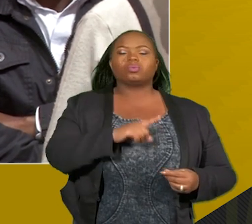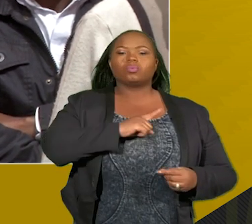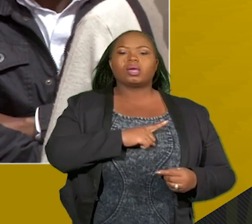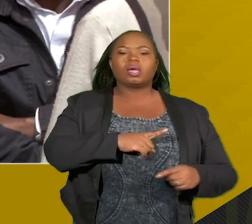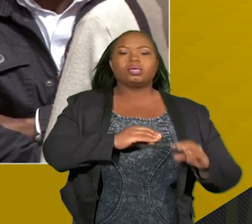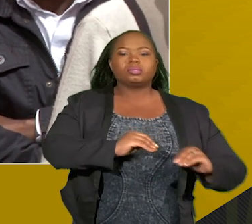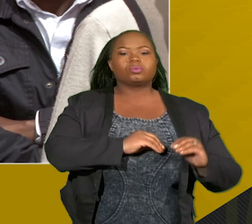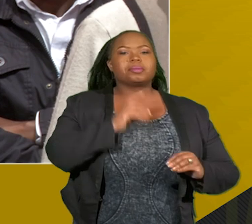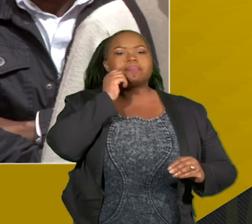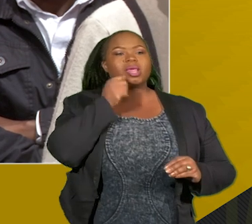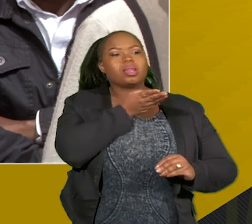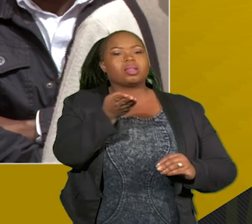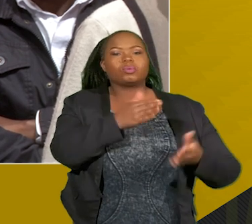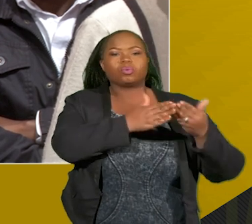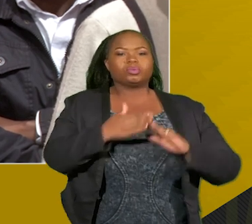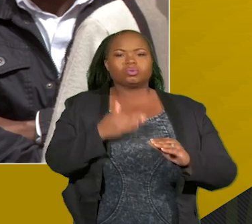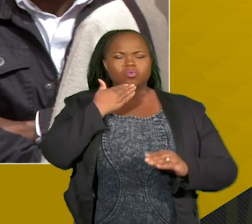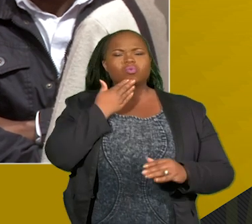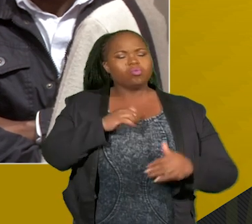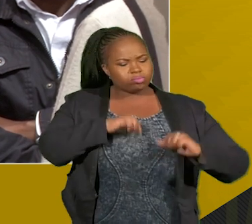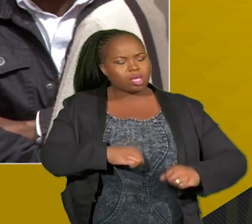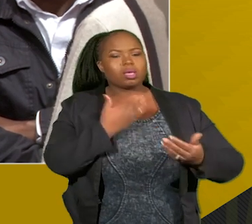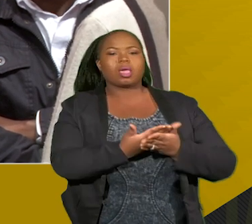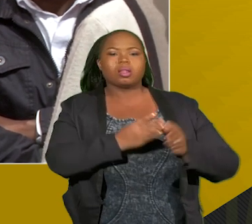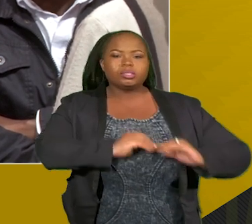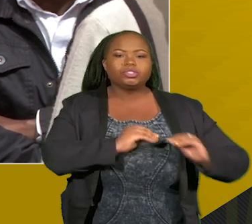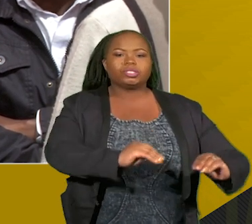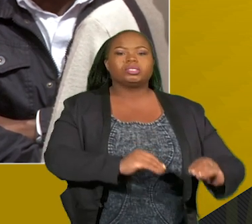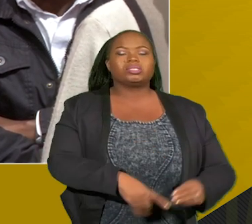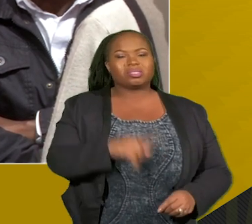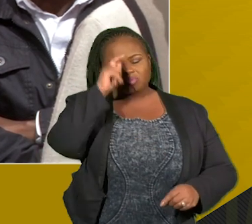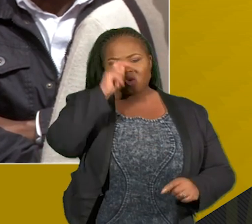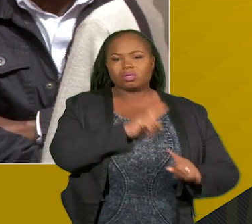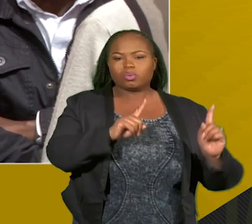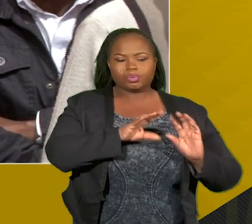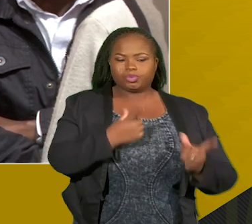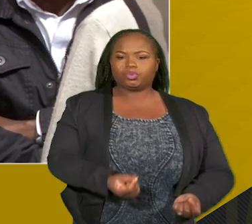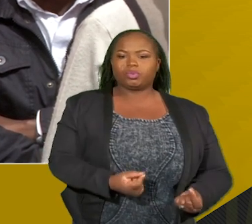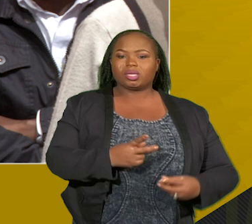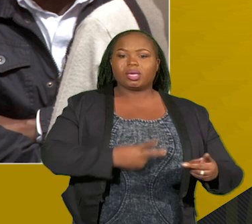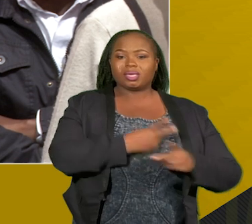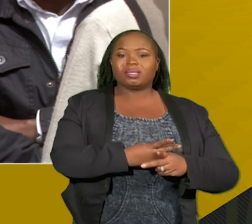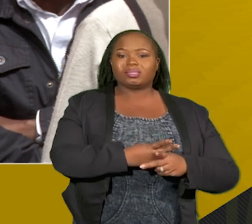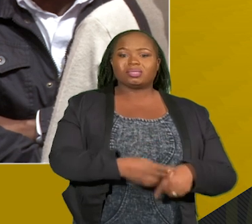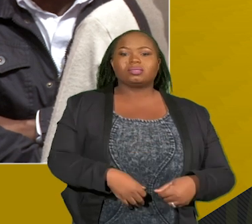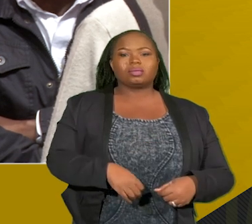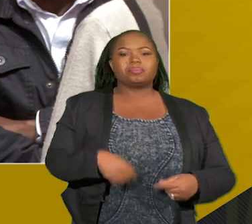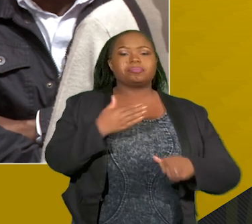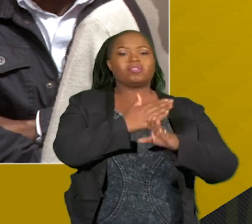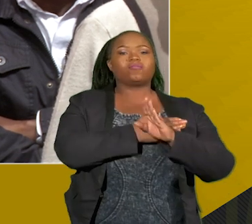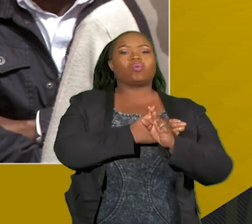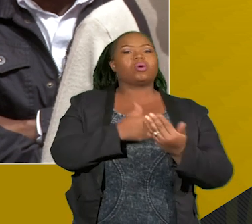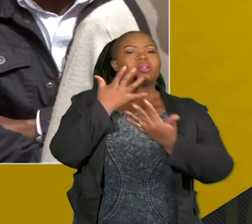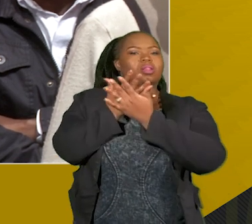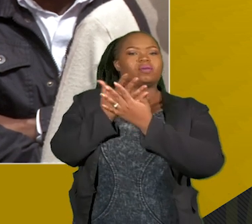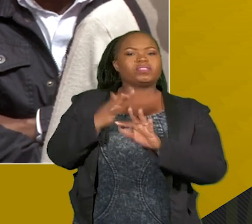mentoring them. We are taking men in society that are willing to teach these young men not to do these things, and we are taking guys. For instance, we're taking ex-offenders to engage